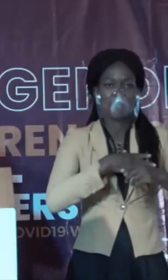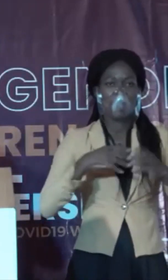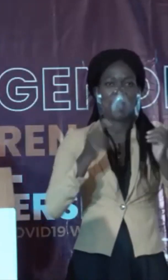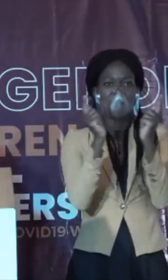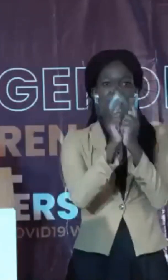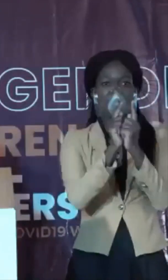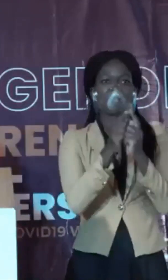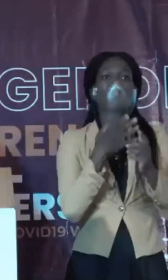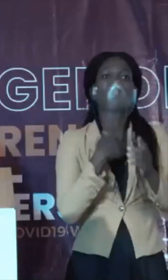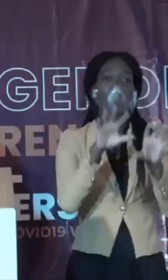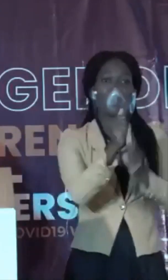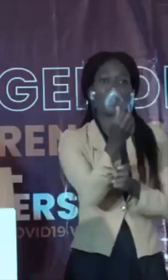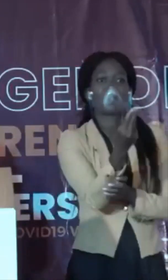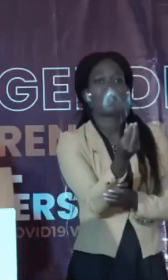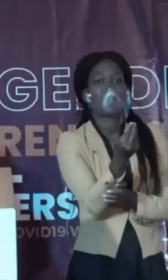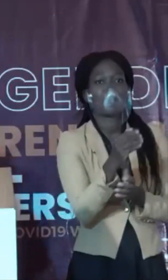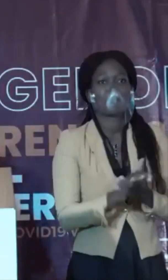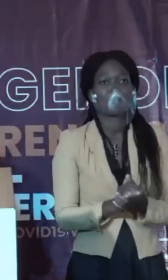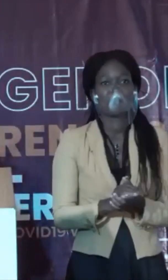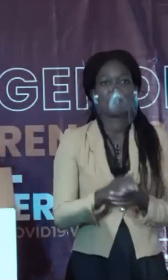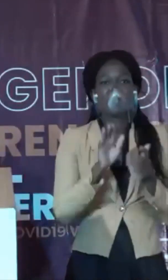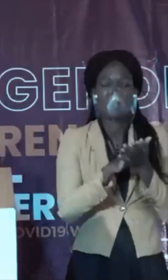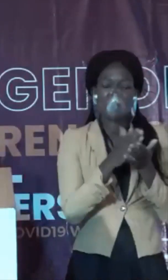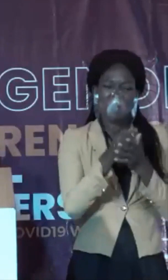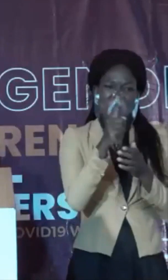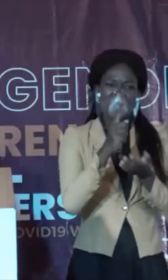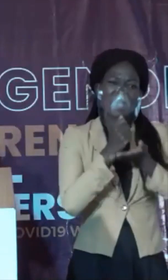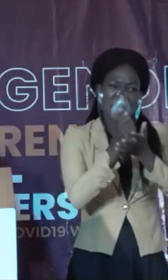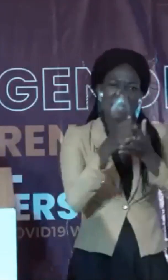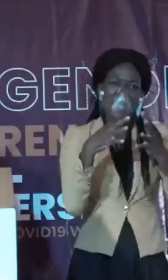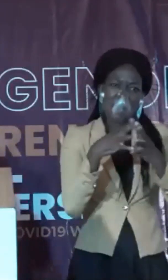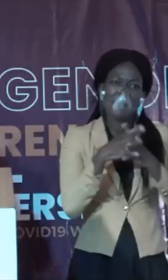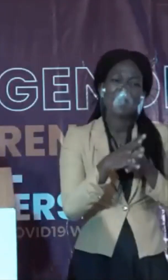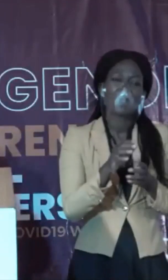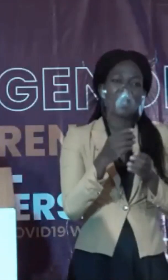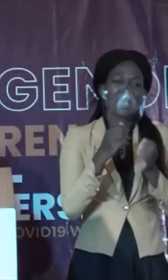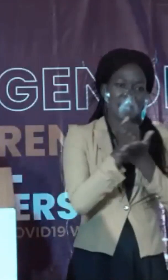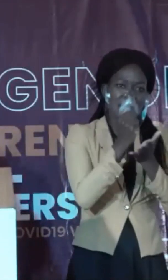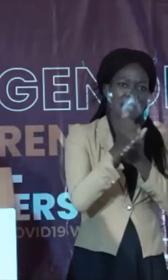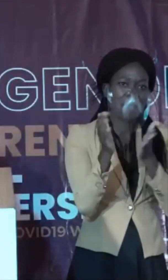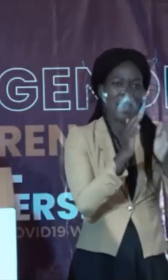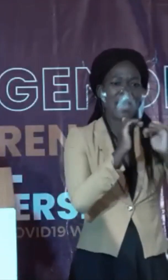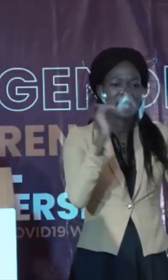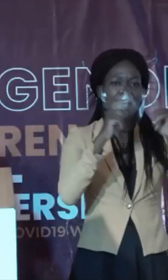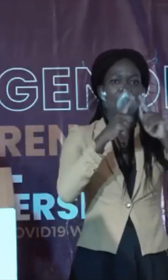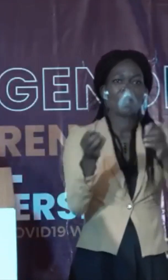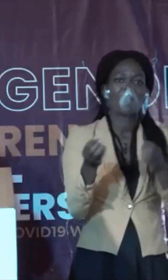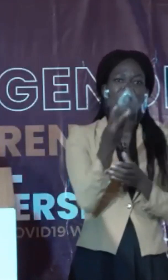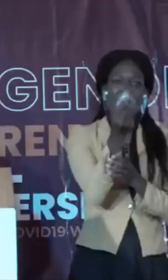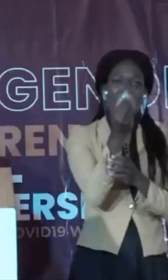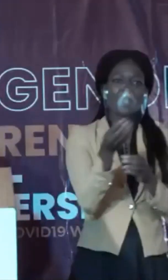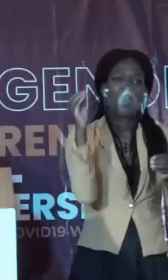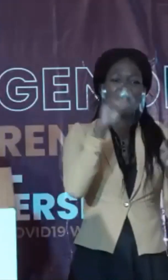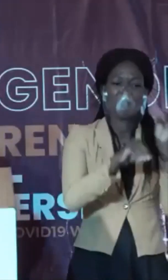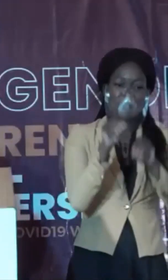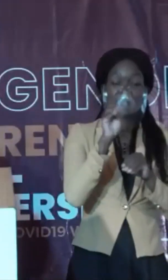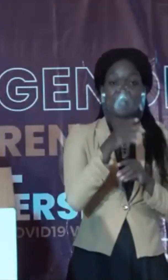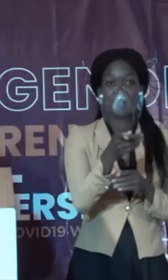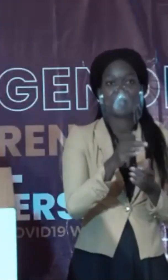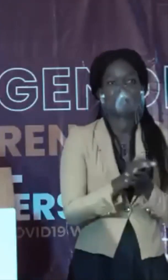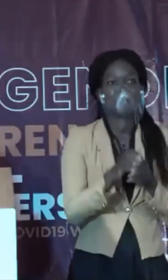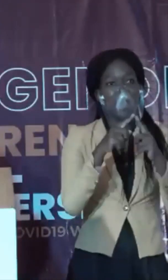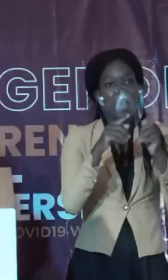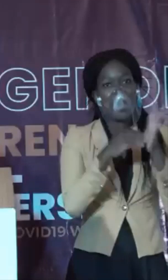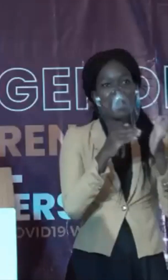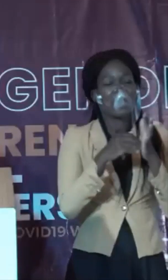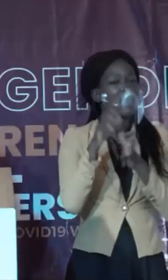services, therefore also calling for the need for gendered financial investment. We'll also listen, as